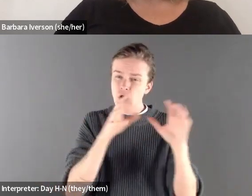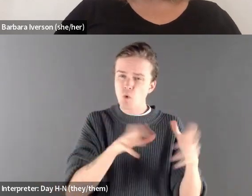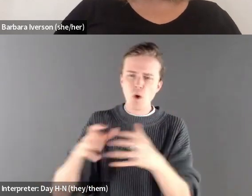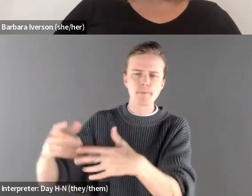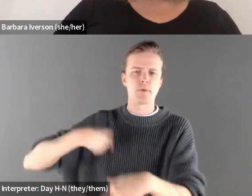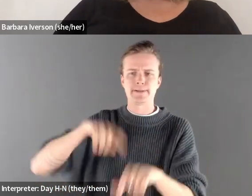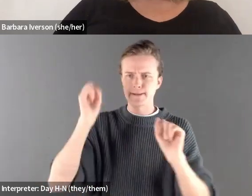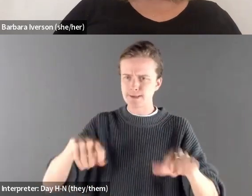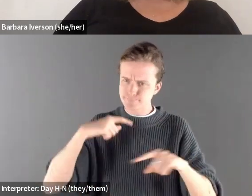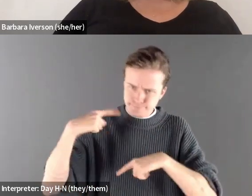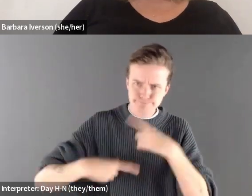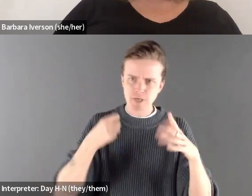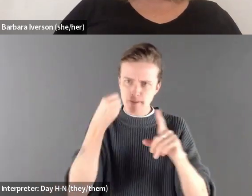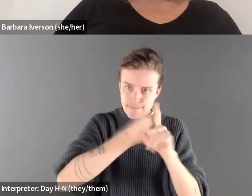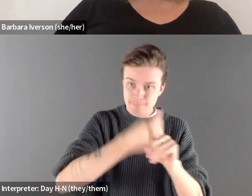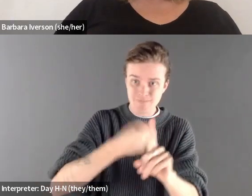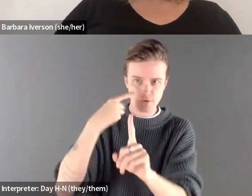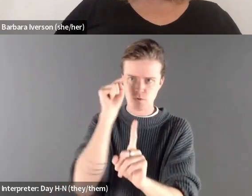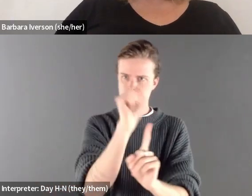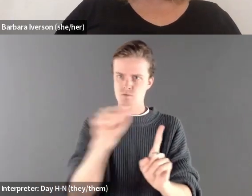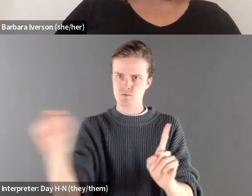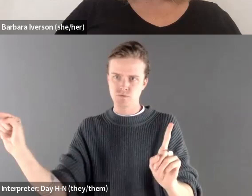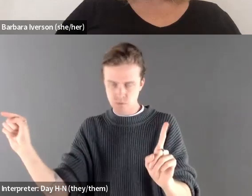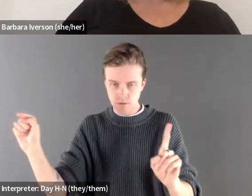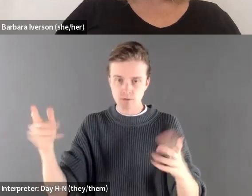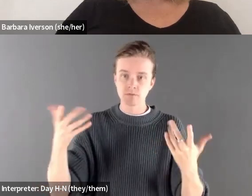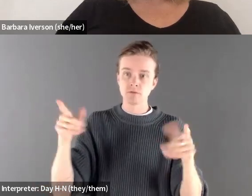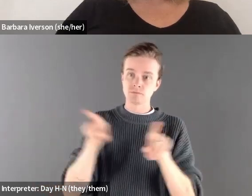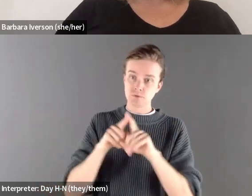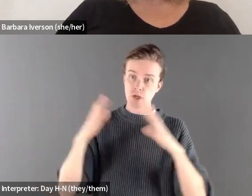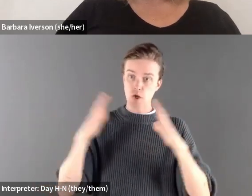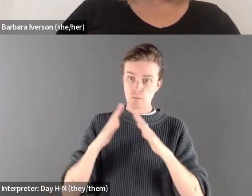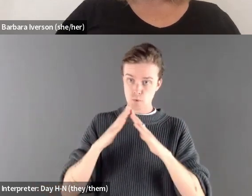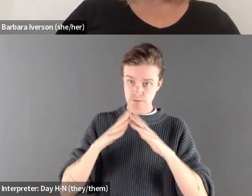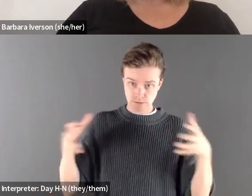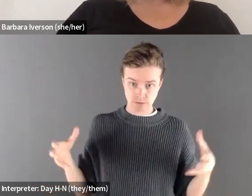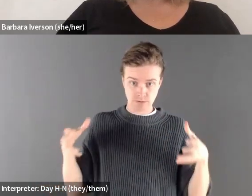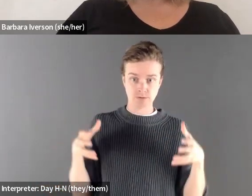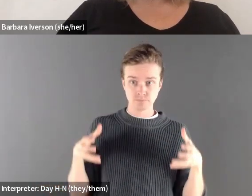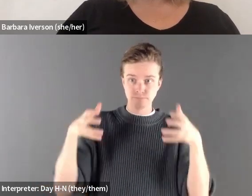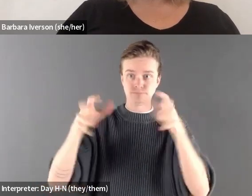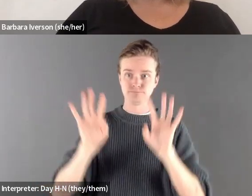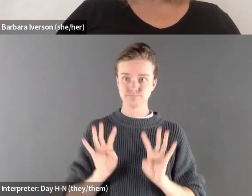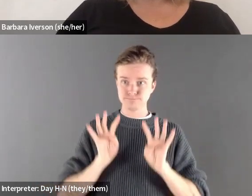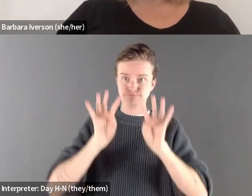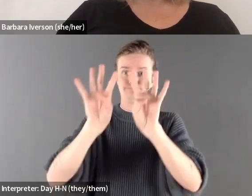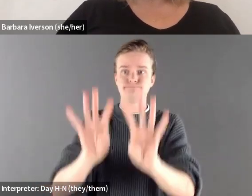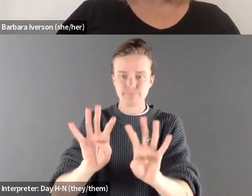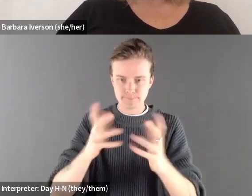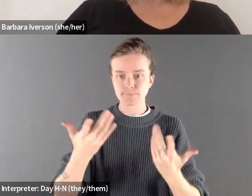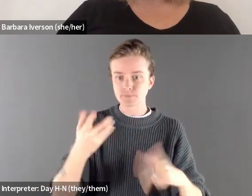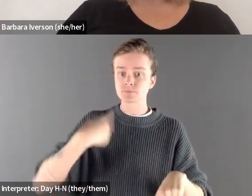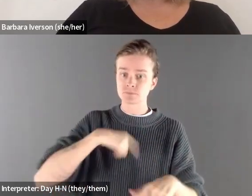as a community, potentially, I mean, hopefully multi-stakeholder community, and to a wider audience, I